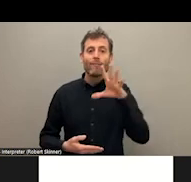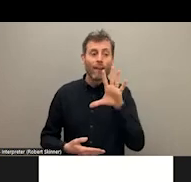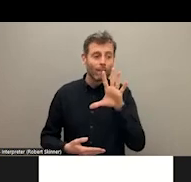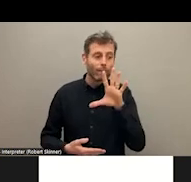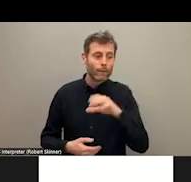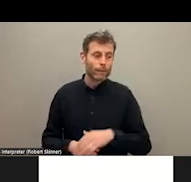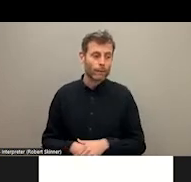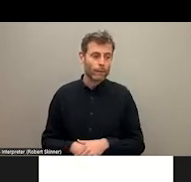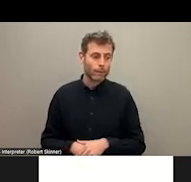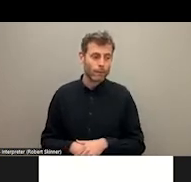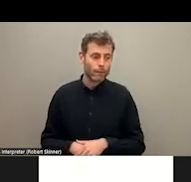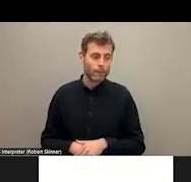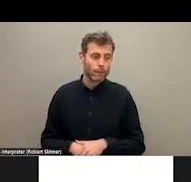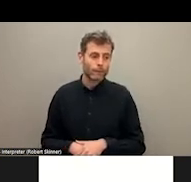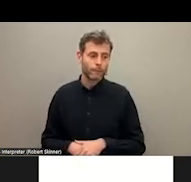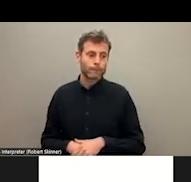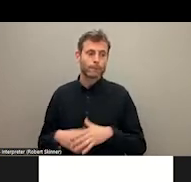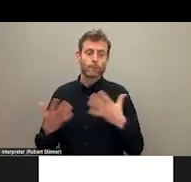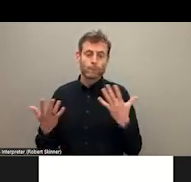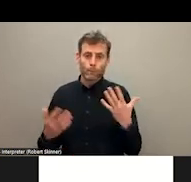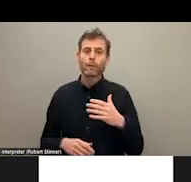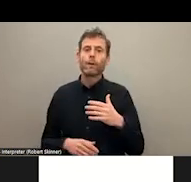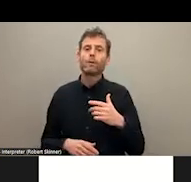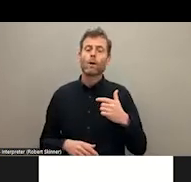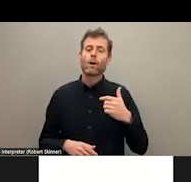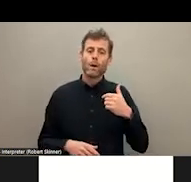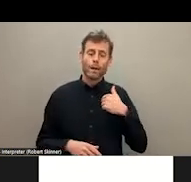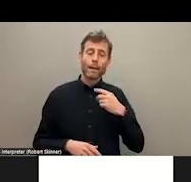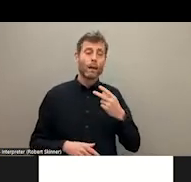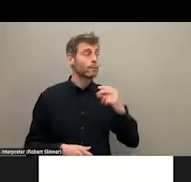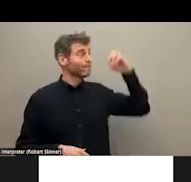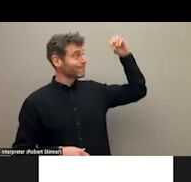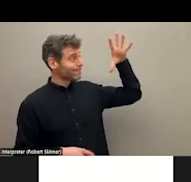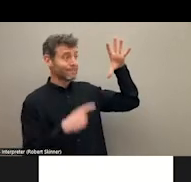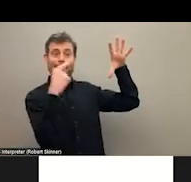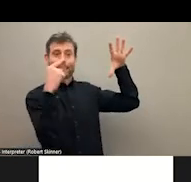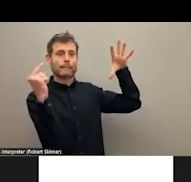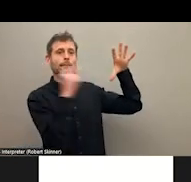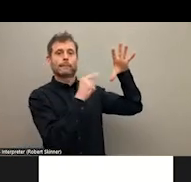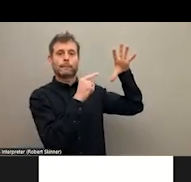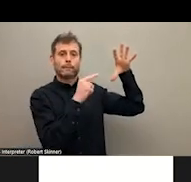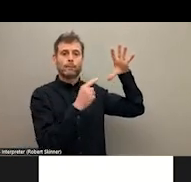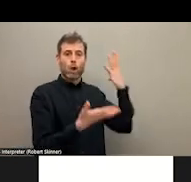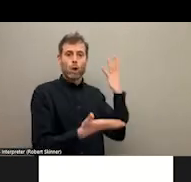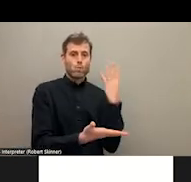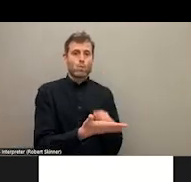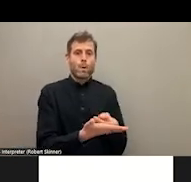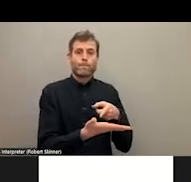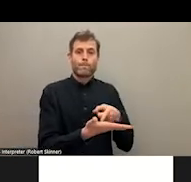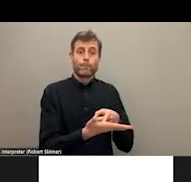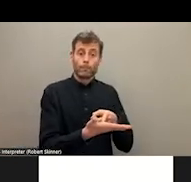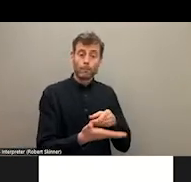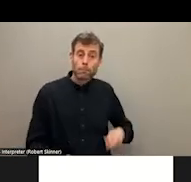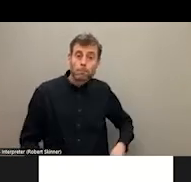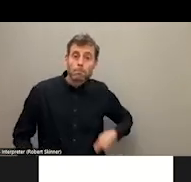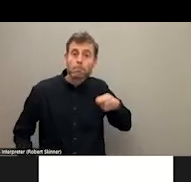of sunshine in our country. So we use the solar energy, which is totally free of charge, in